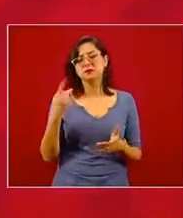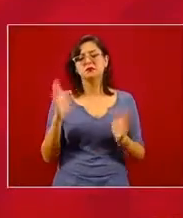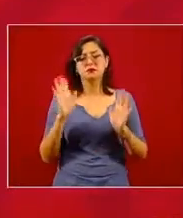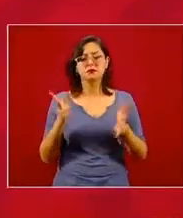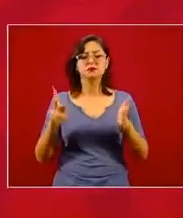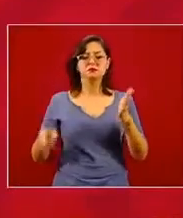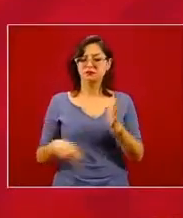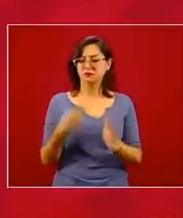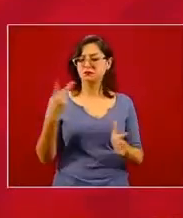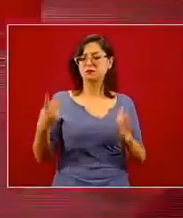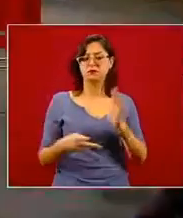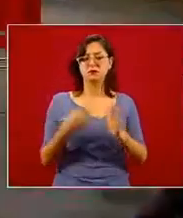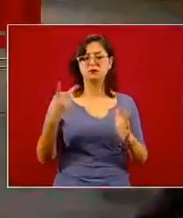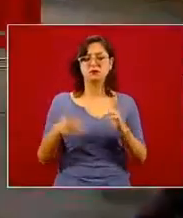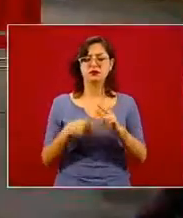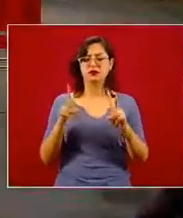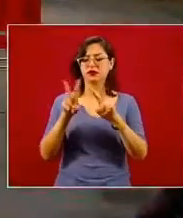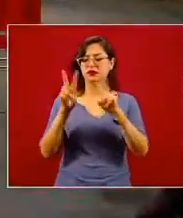activity.